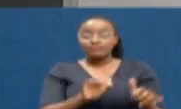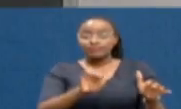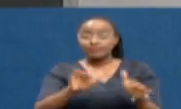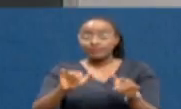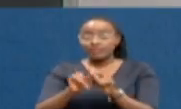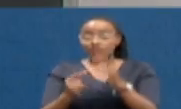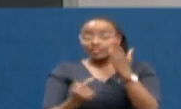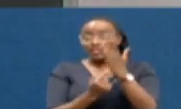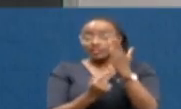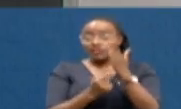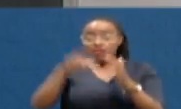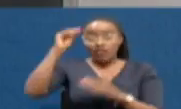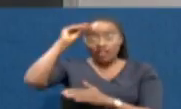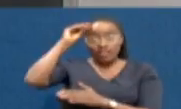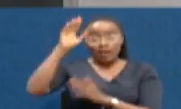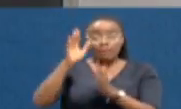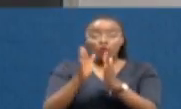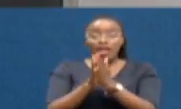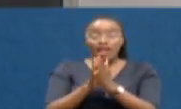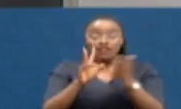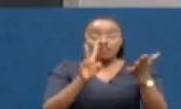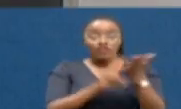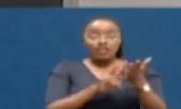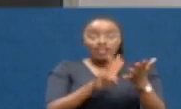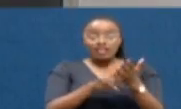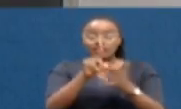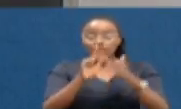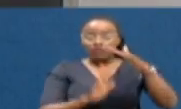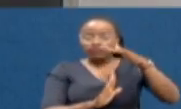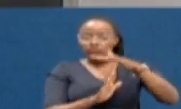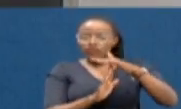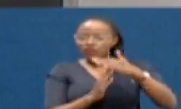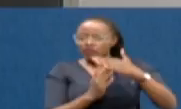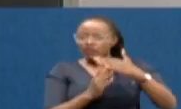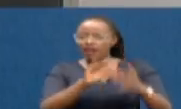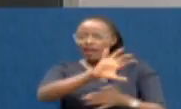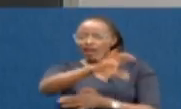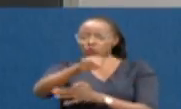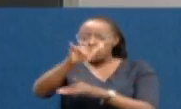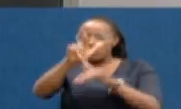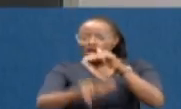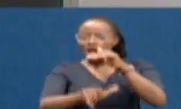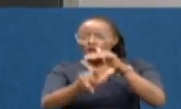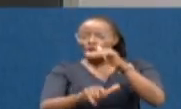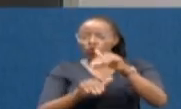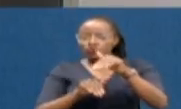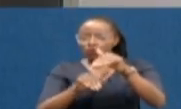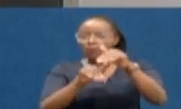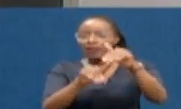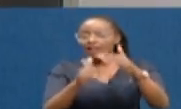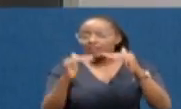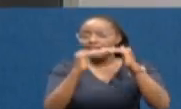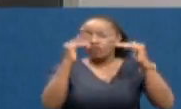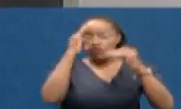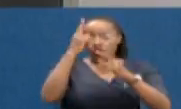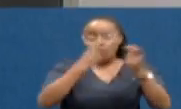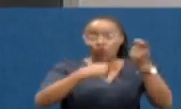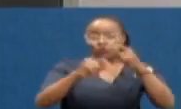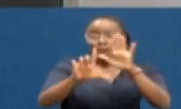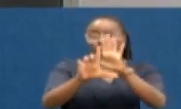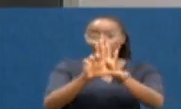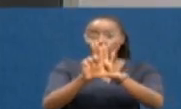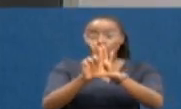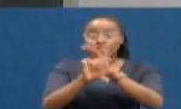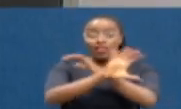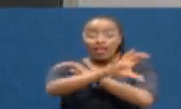Meanwhile, Taita Taveta, Kiambu and Vihiga have been ranked among counties with the low compliance levels of procurement laws in the